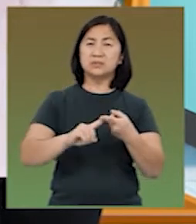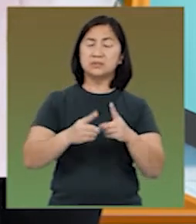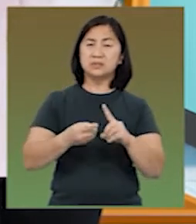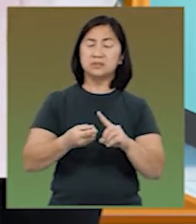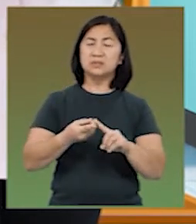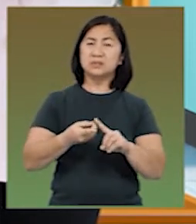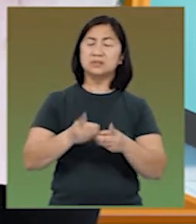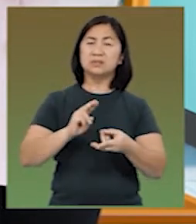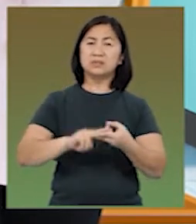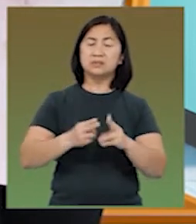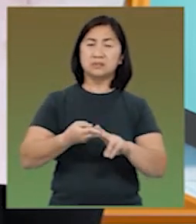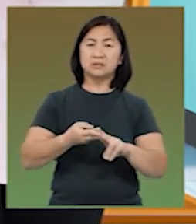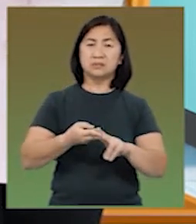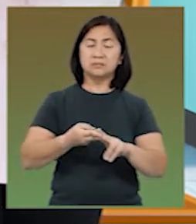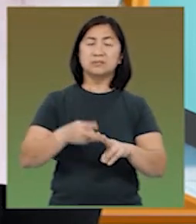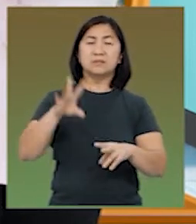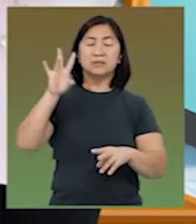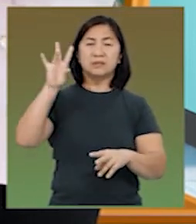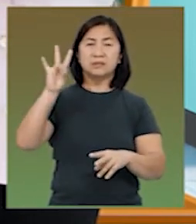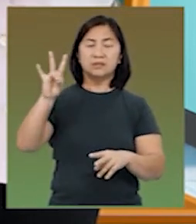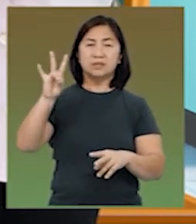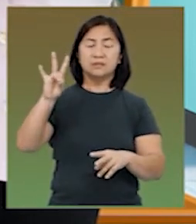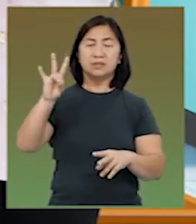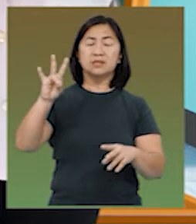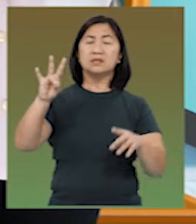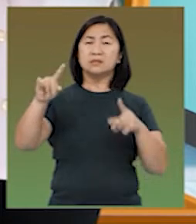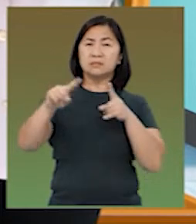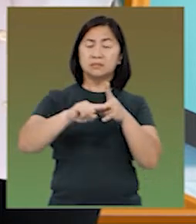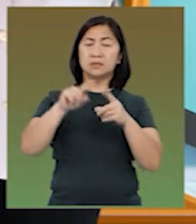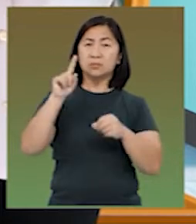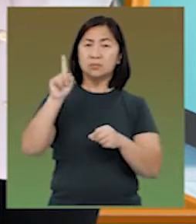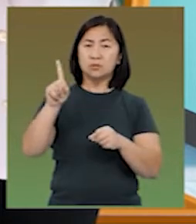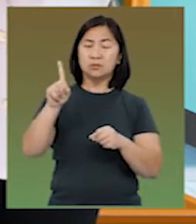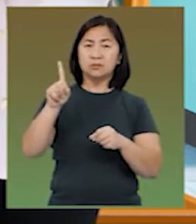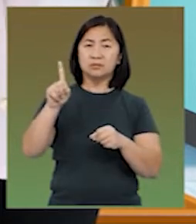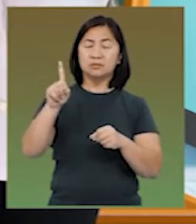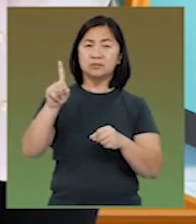Kaya, 7 divided by 1 ay